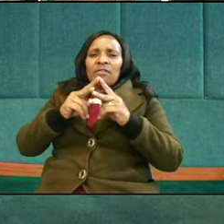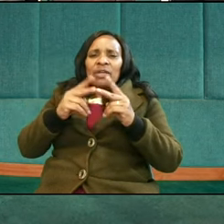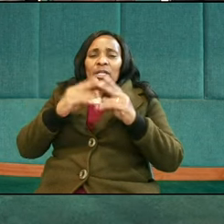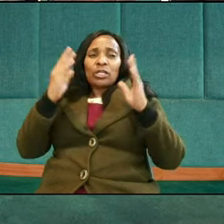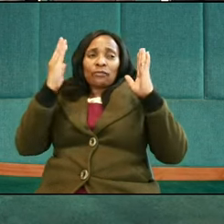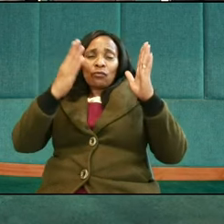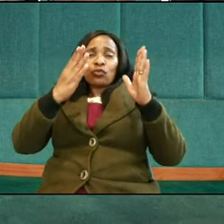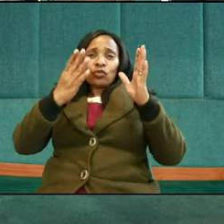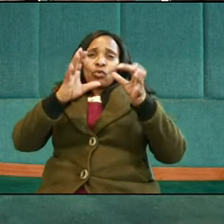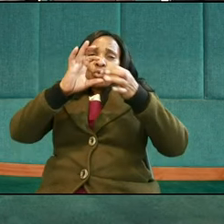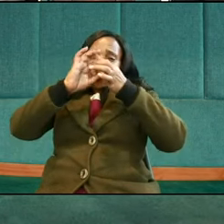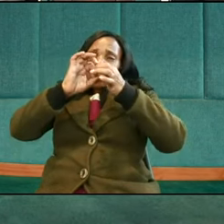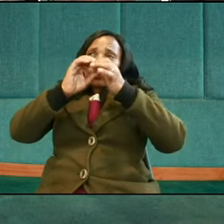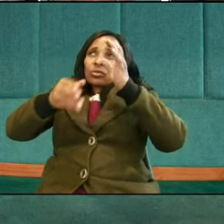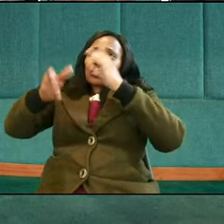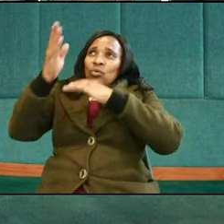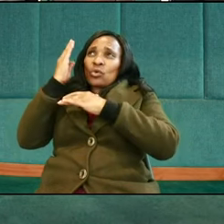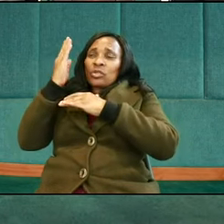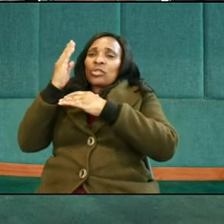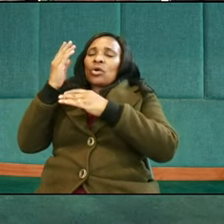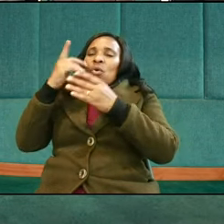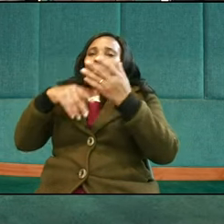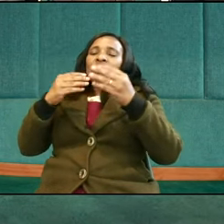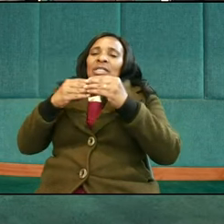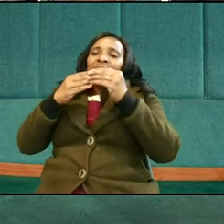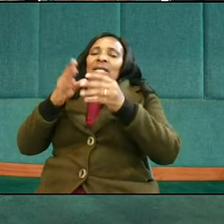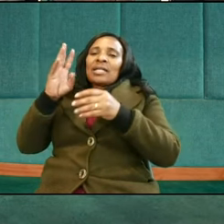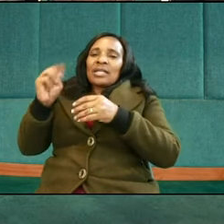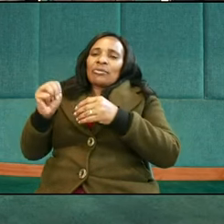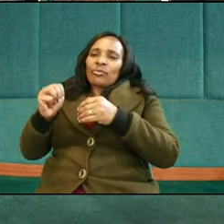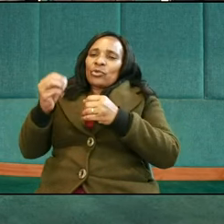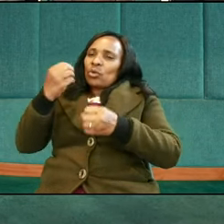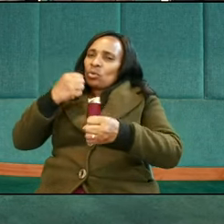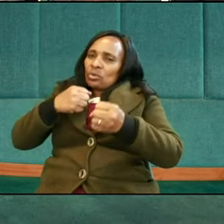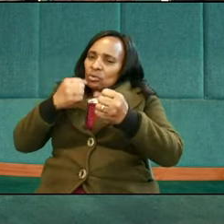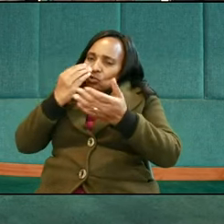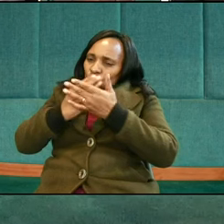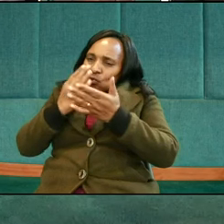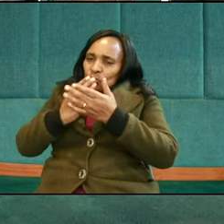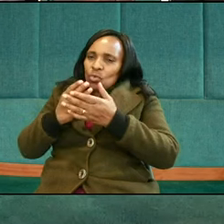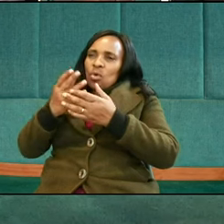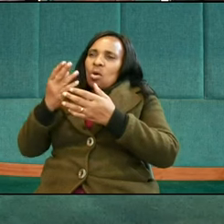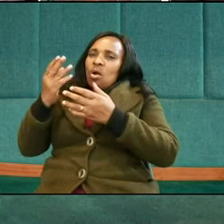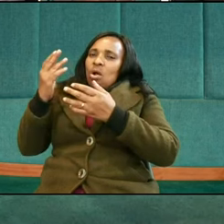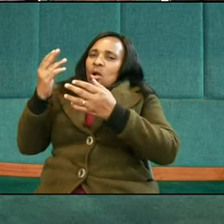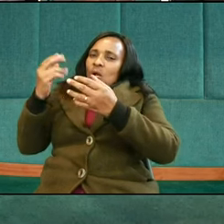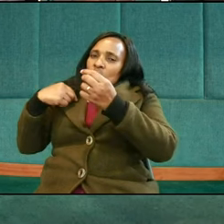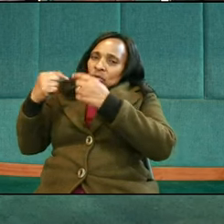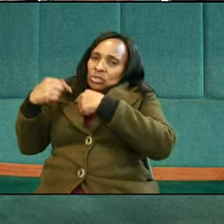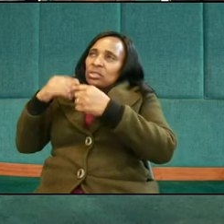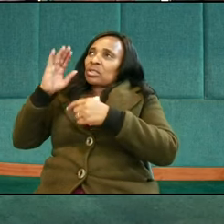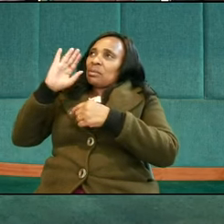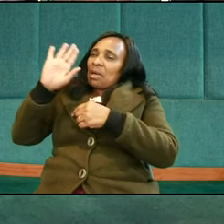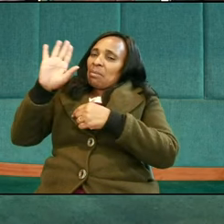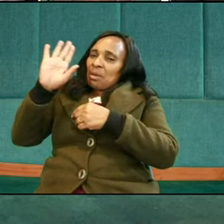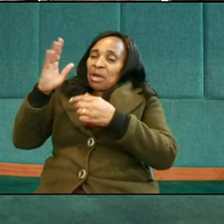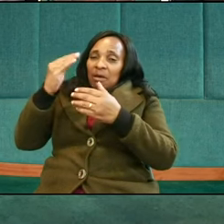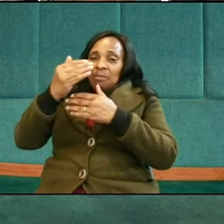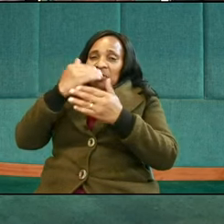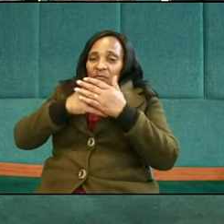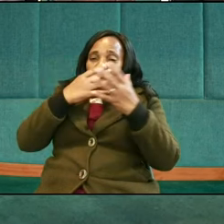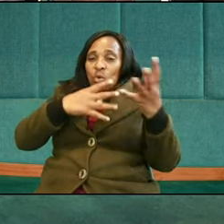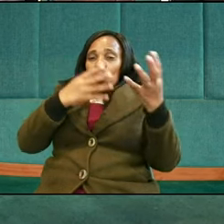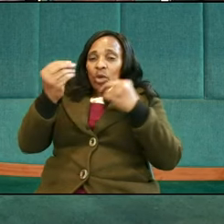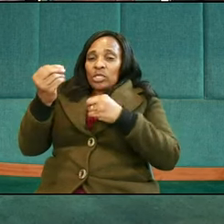devotion to God is what which led him to actually even consult him even before he actually